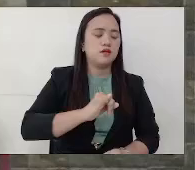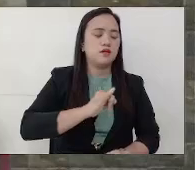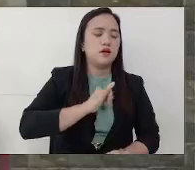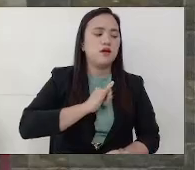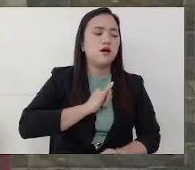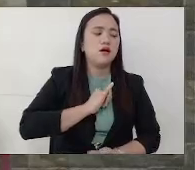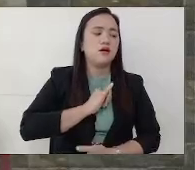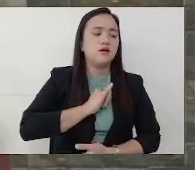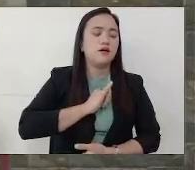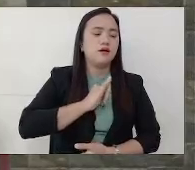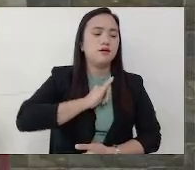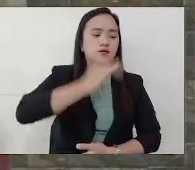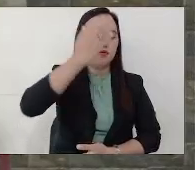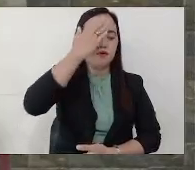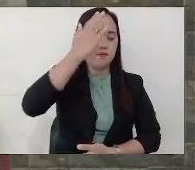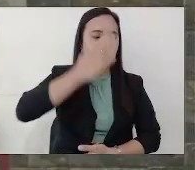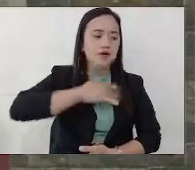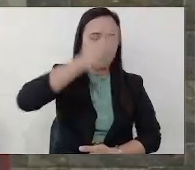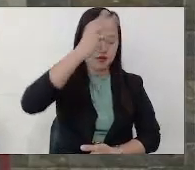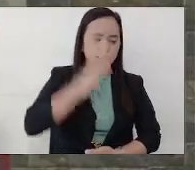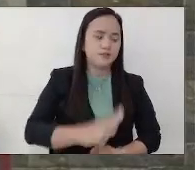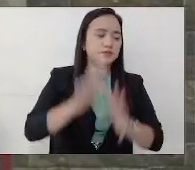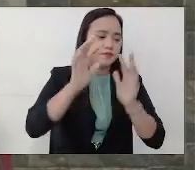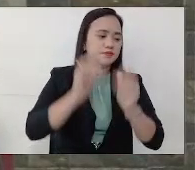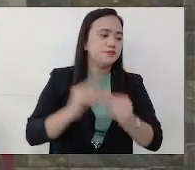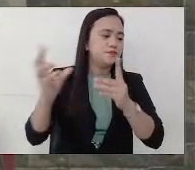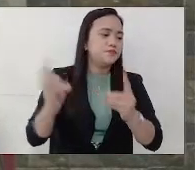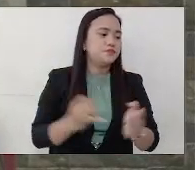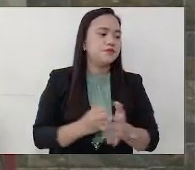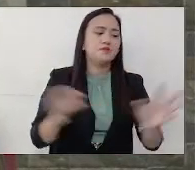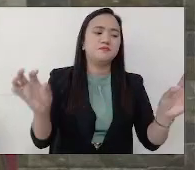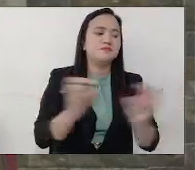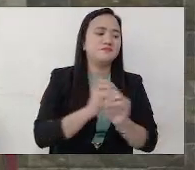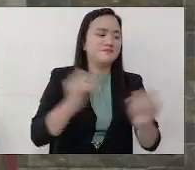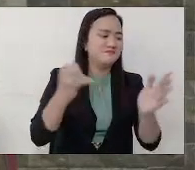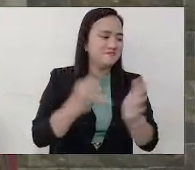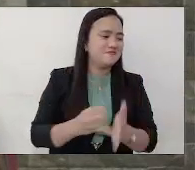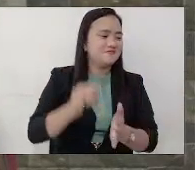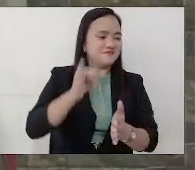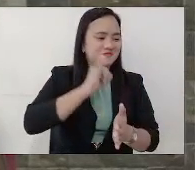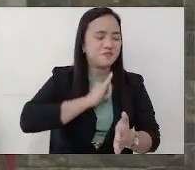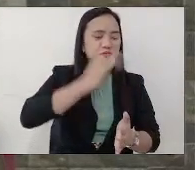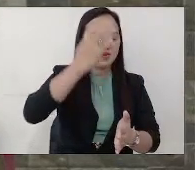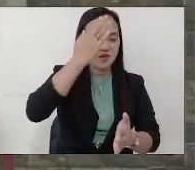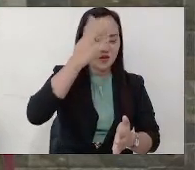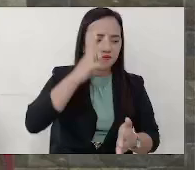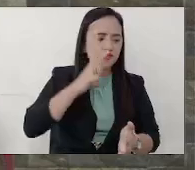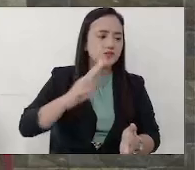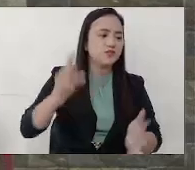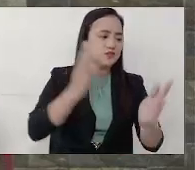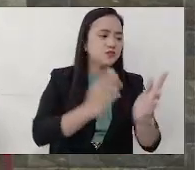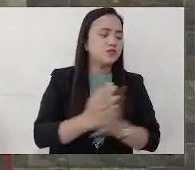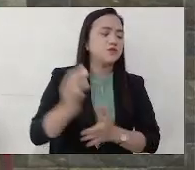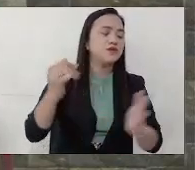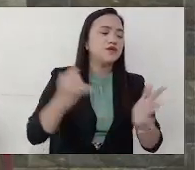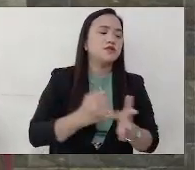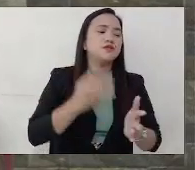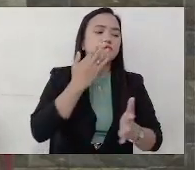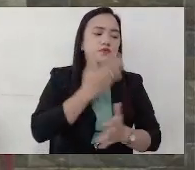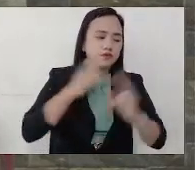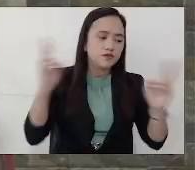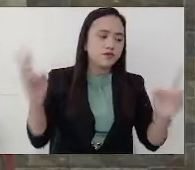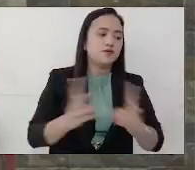Well, I know my God can do it, to him there's nothing to it. I know he'll see me through it.